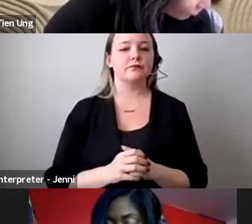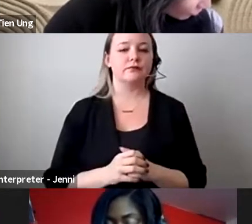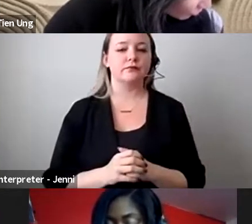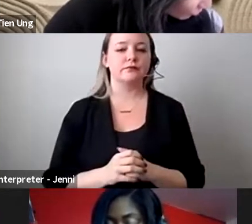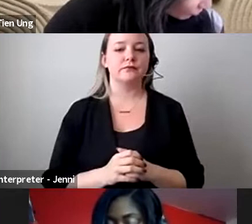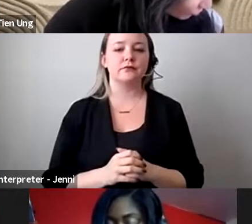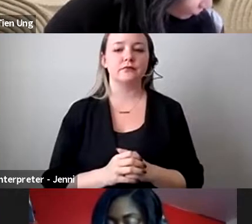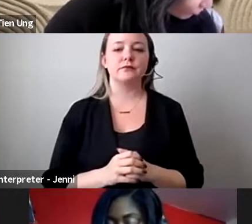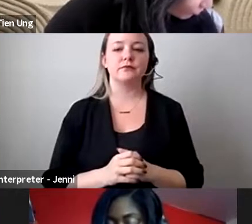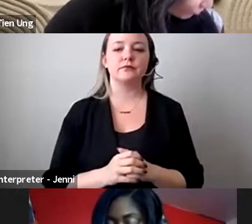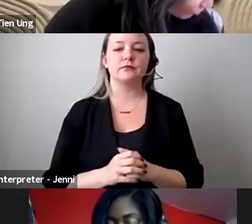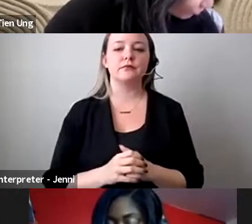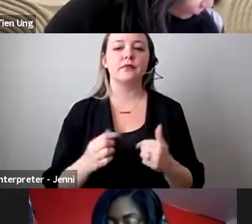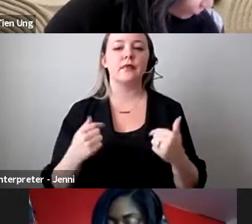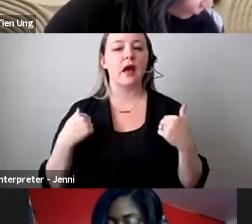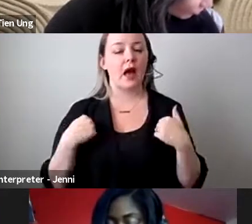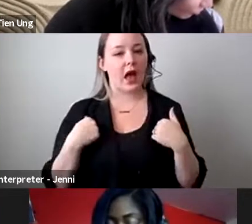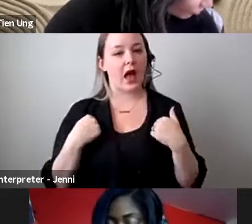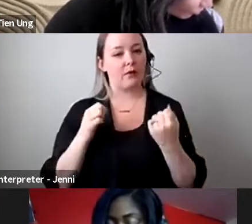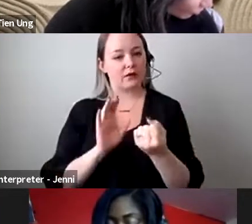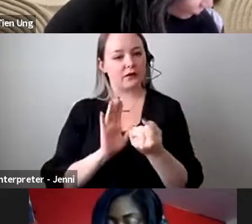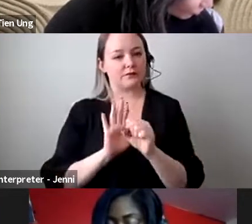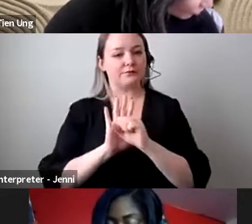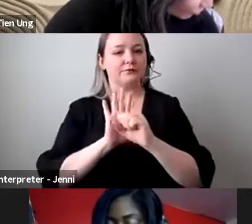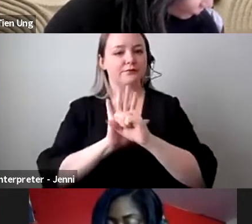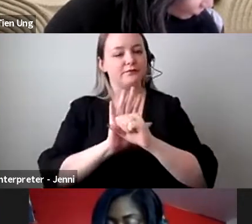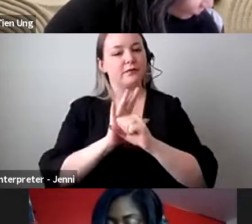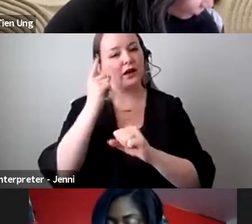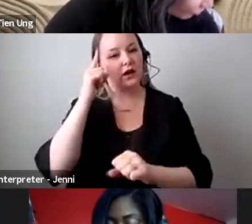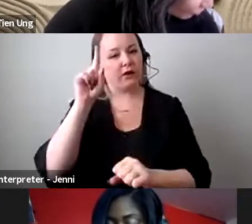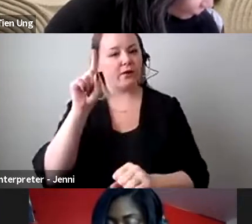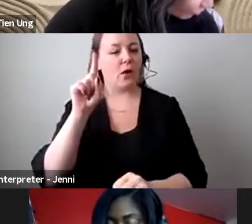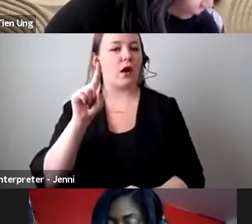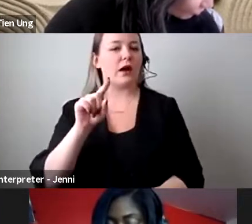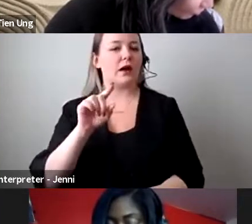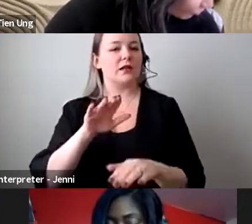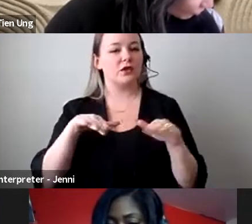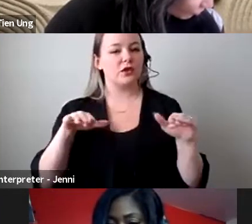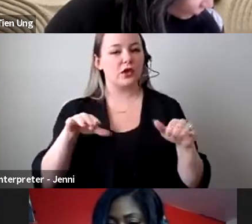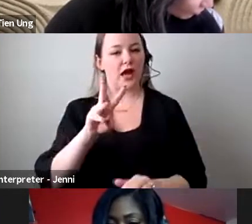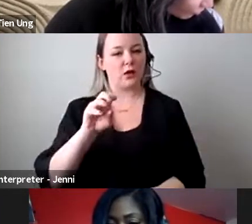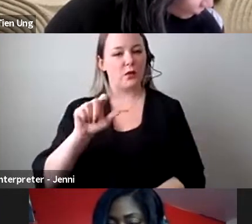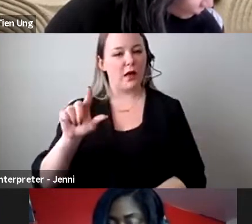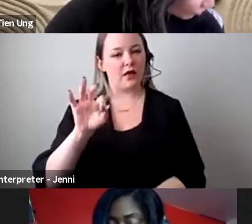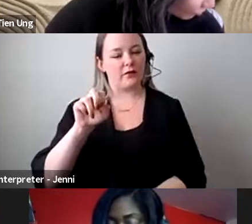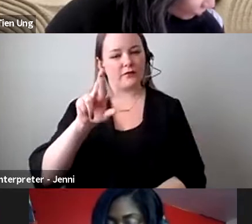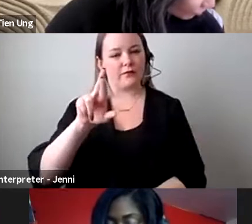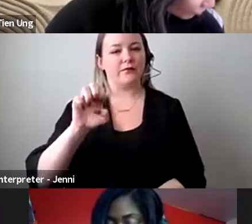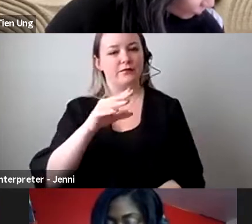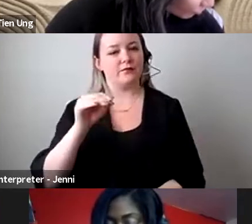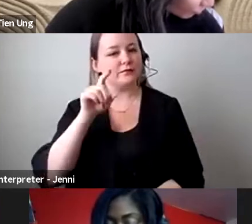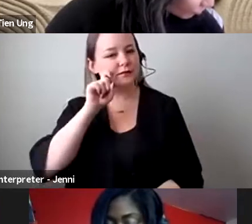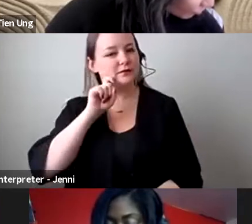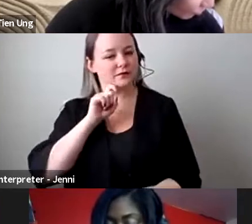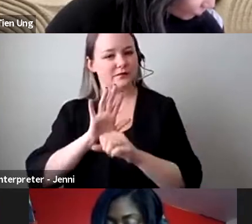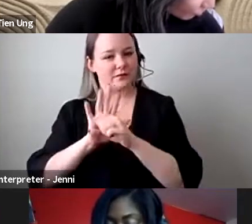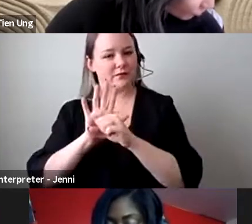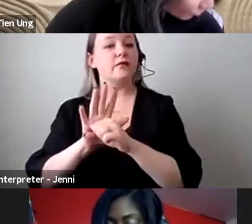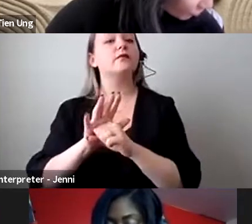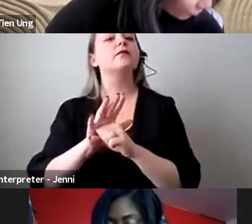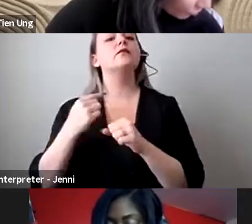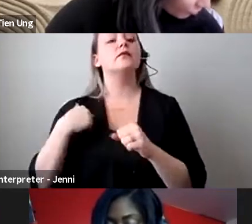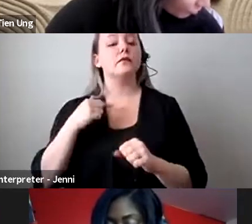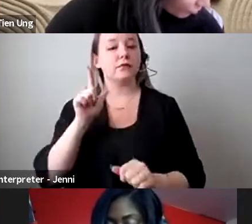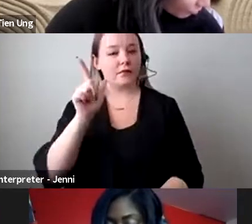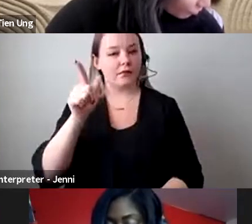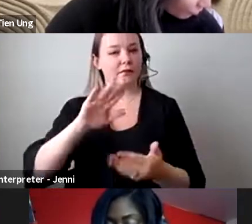And I was an advocate, a domestic violence advocate in child welfare. And ultimately, I became the assistant commissioner